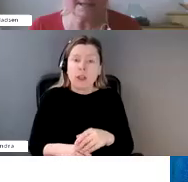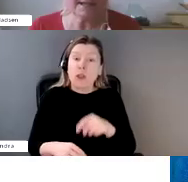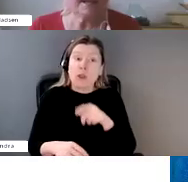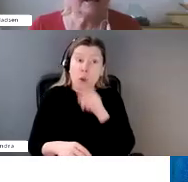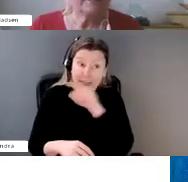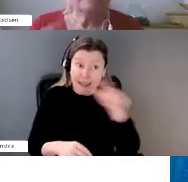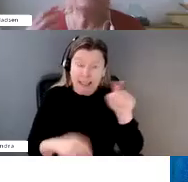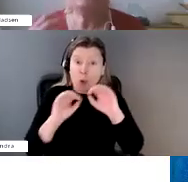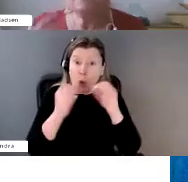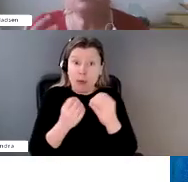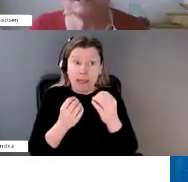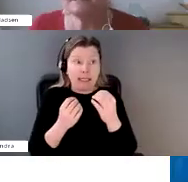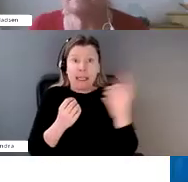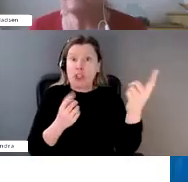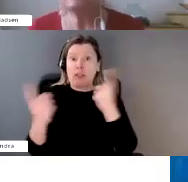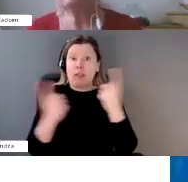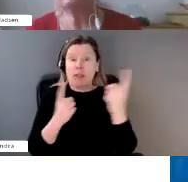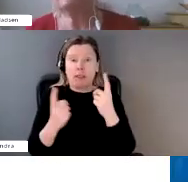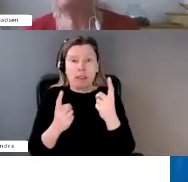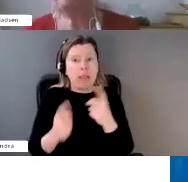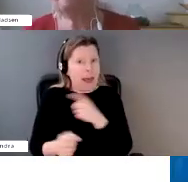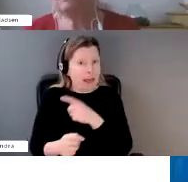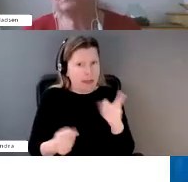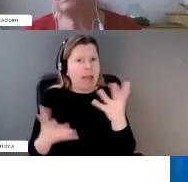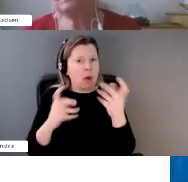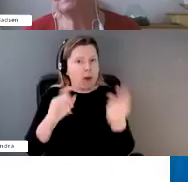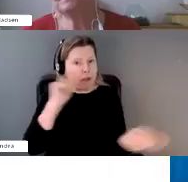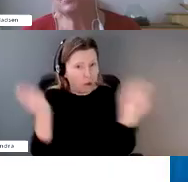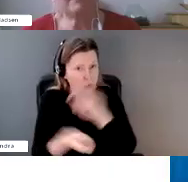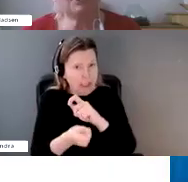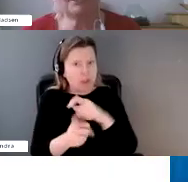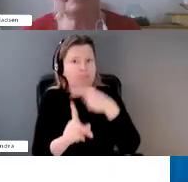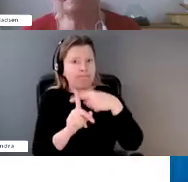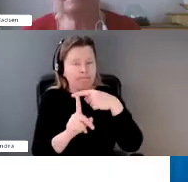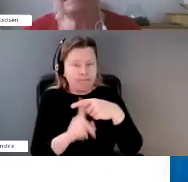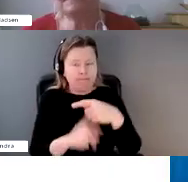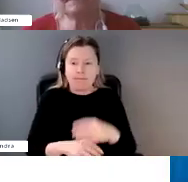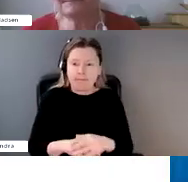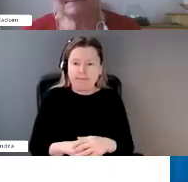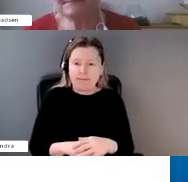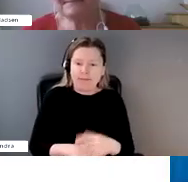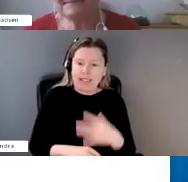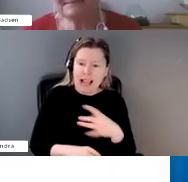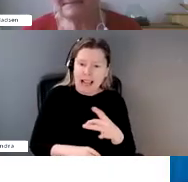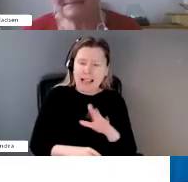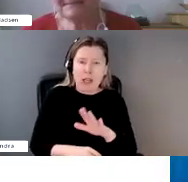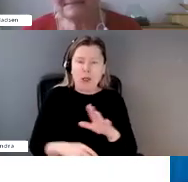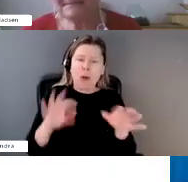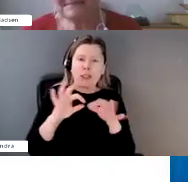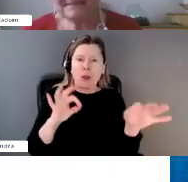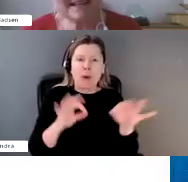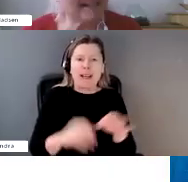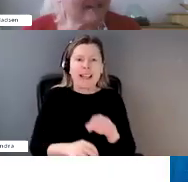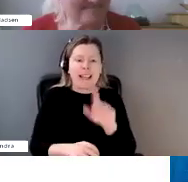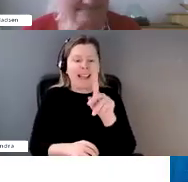us, they really wanted to make a difference. Yeah, and I like the slogan, kindness is